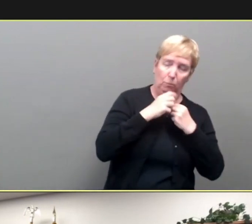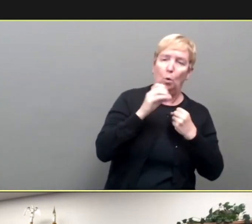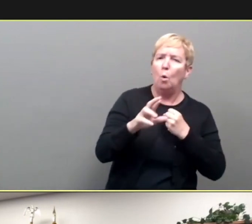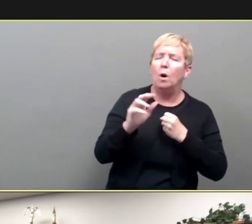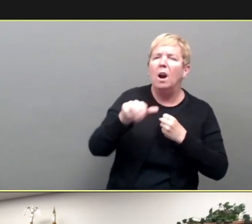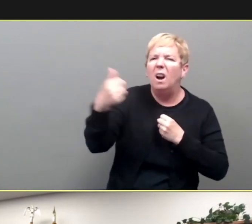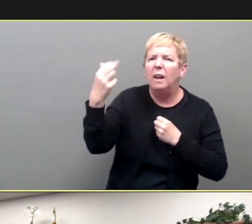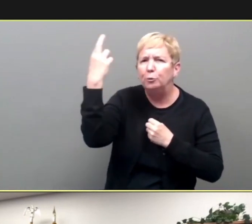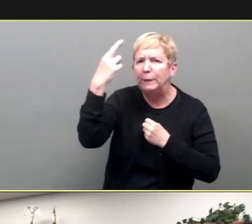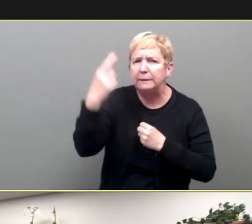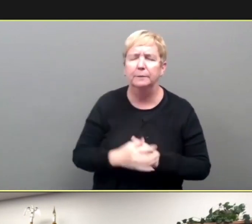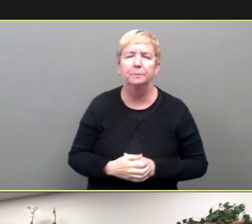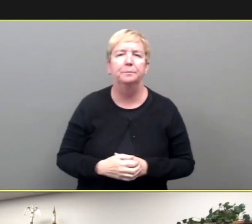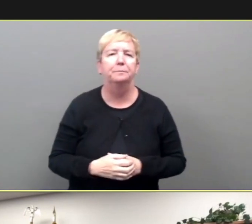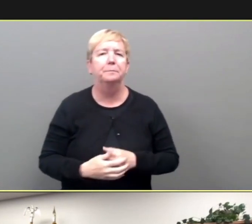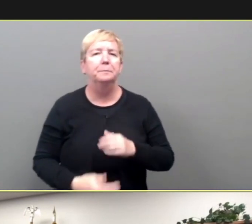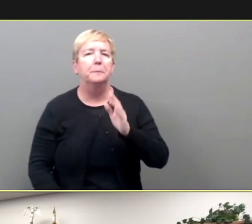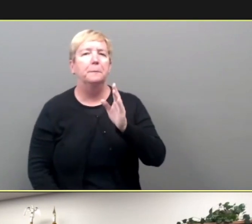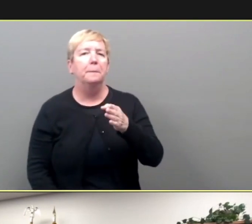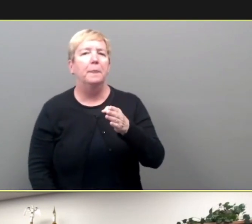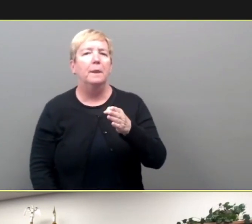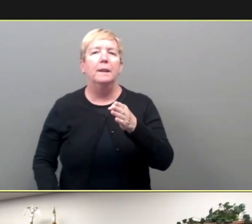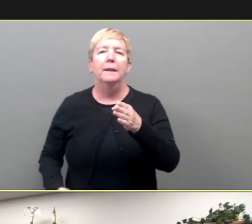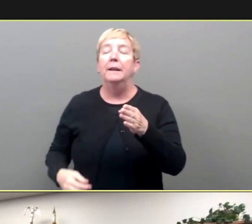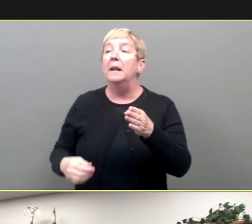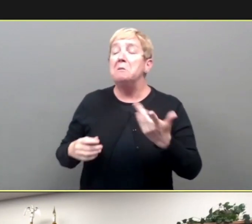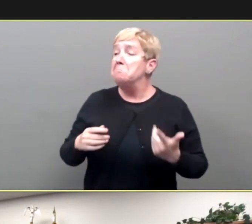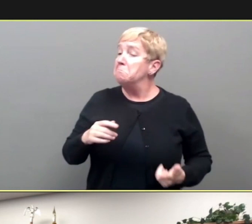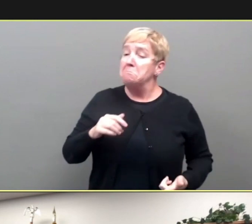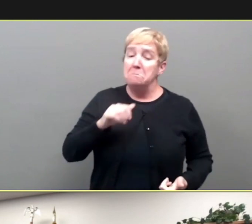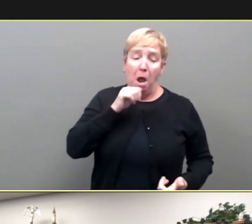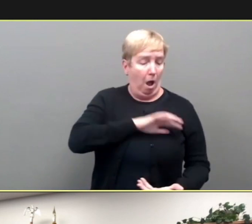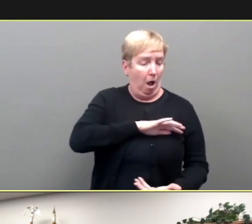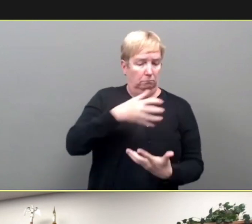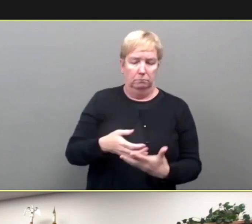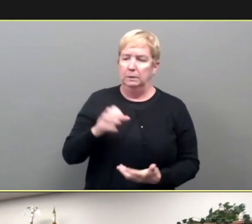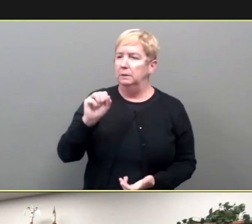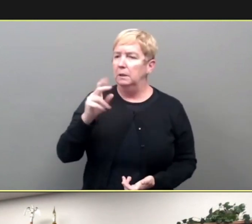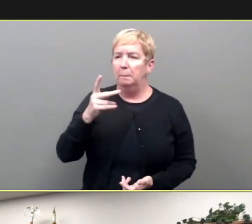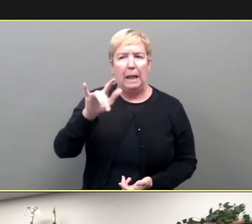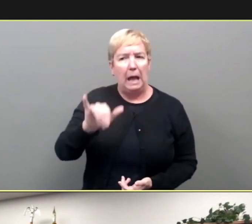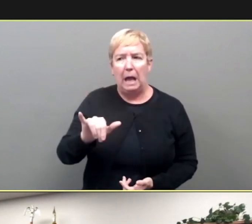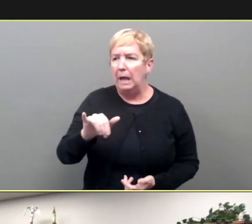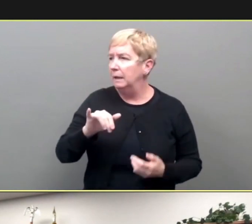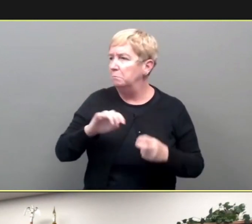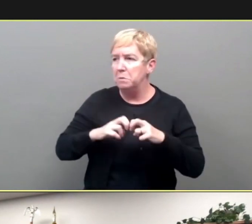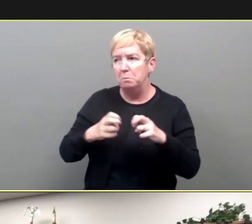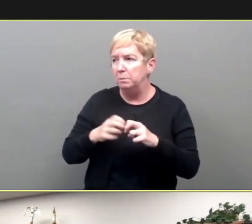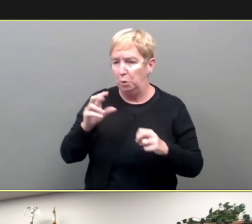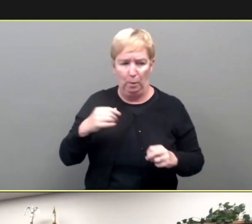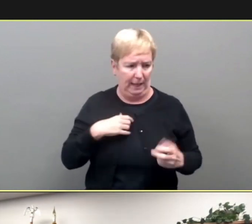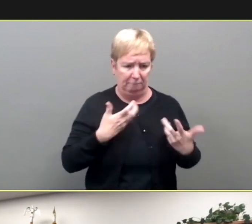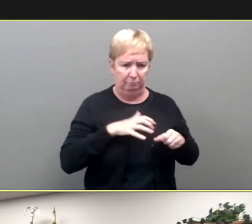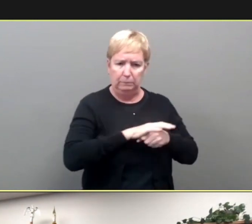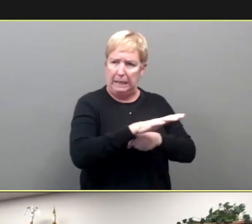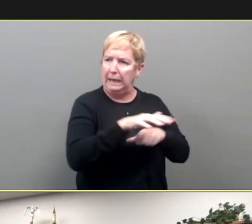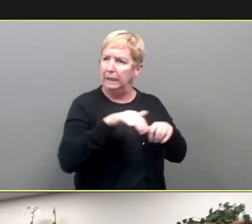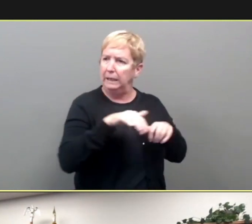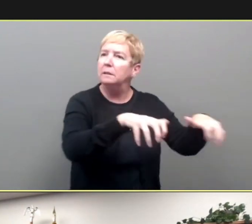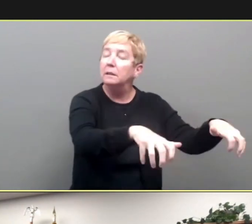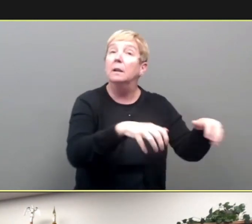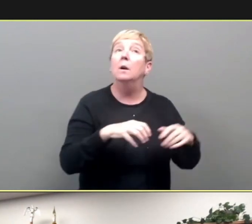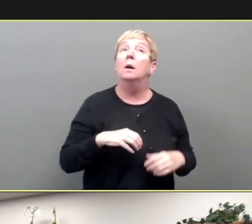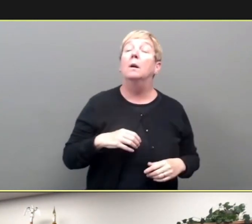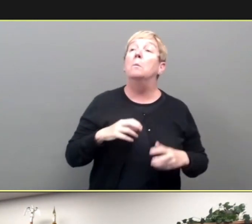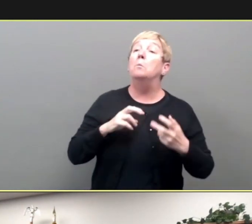Yeah, we really don't have a vaccine supply issue. We have a lot of supply. It's just that we don't have as many sites to